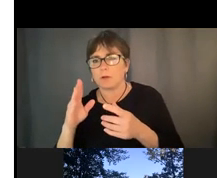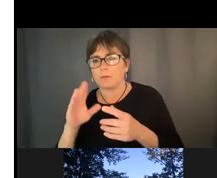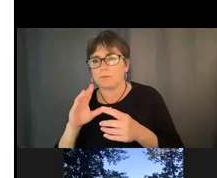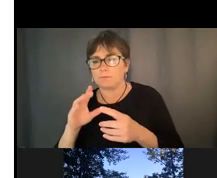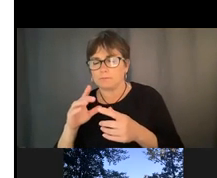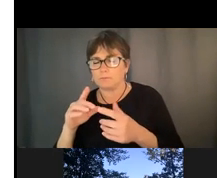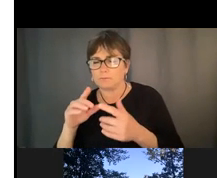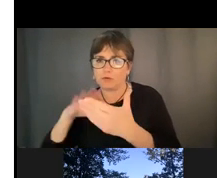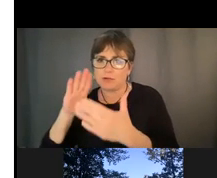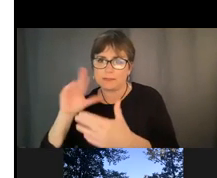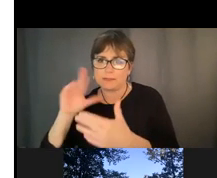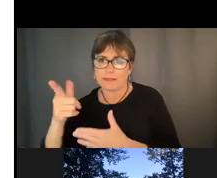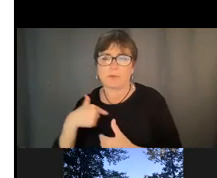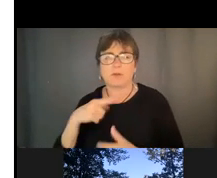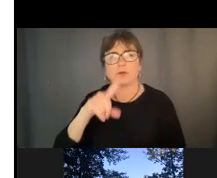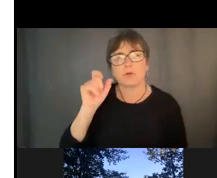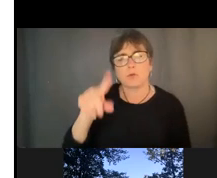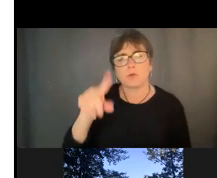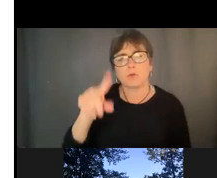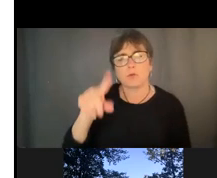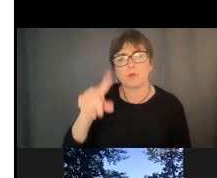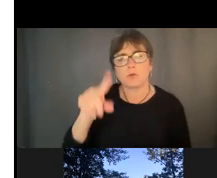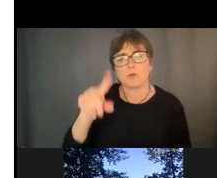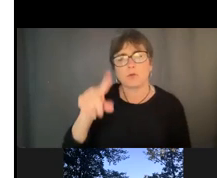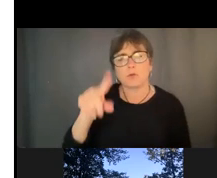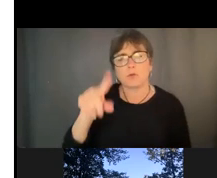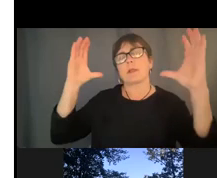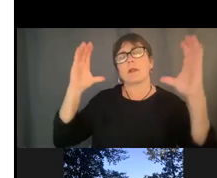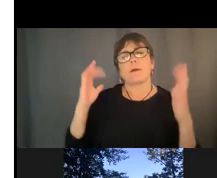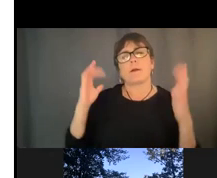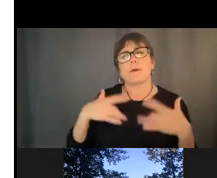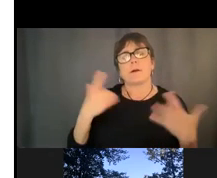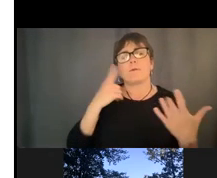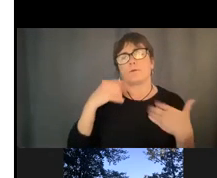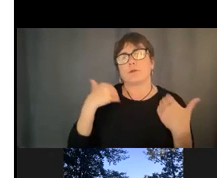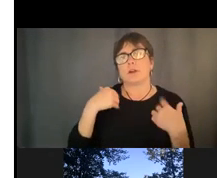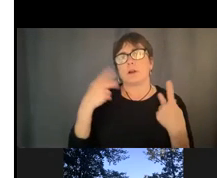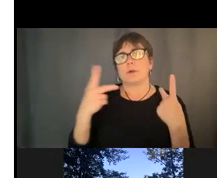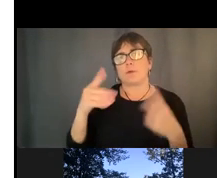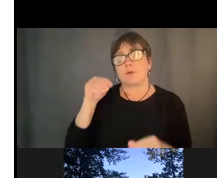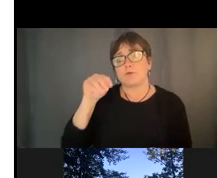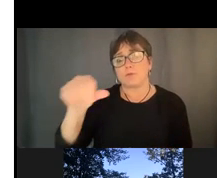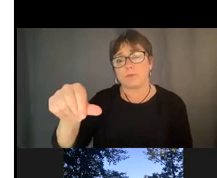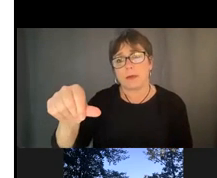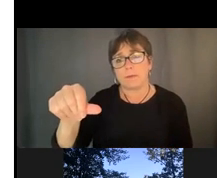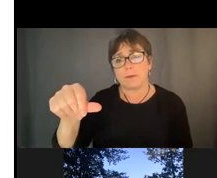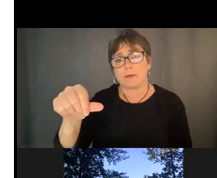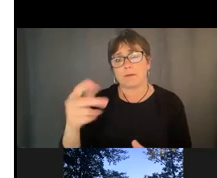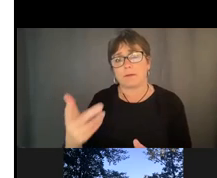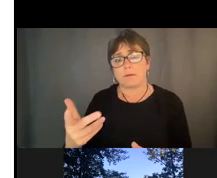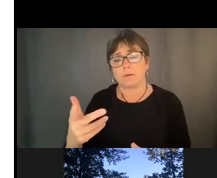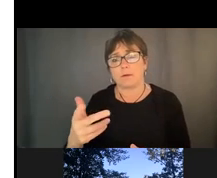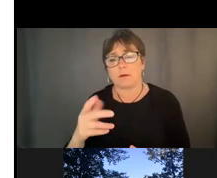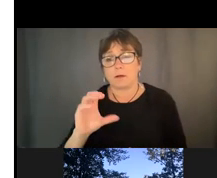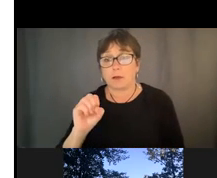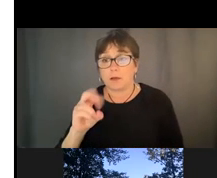should answer now. What does that look like for youth and reimbursement? In terms of,